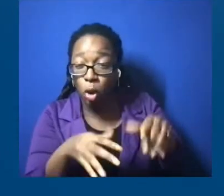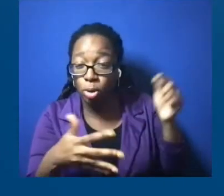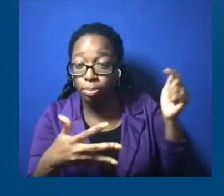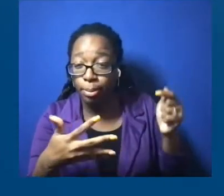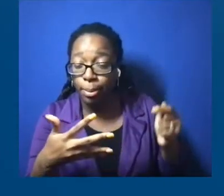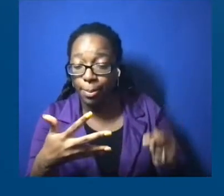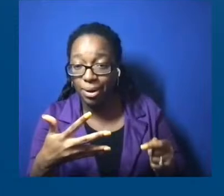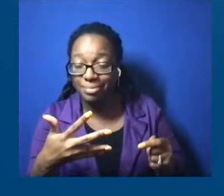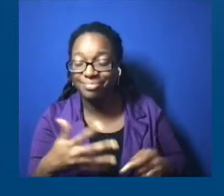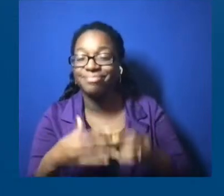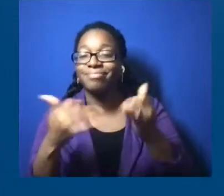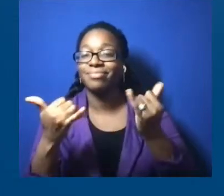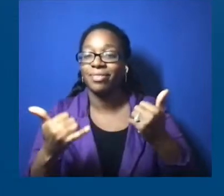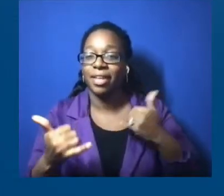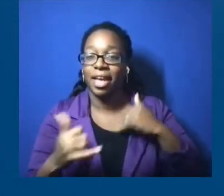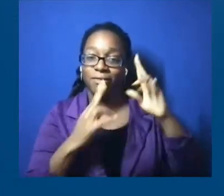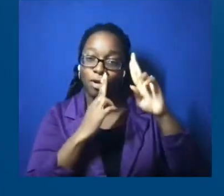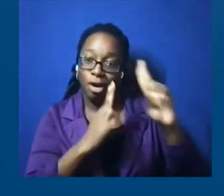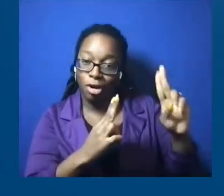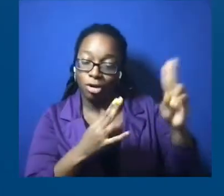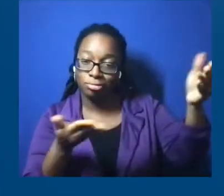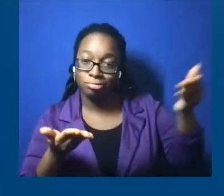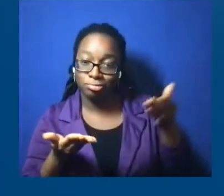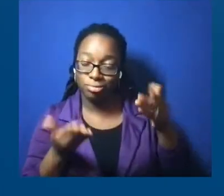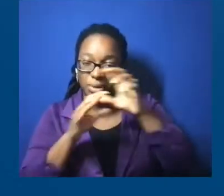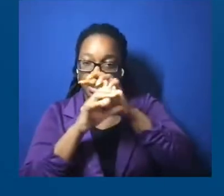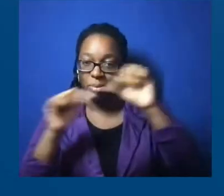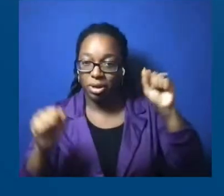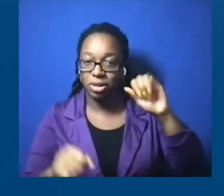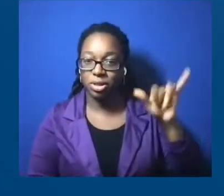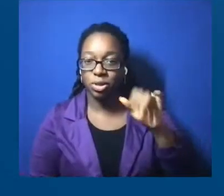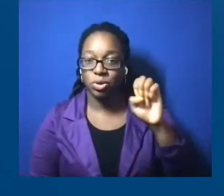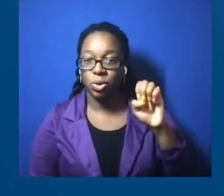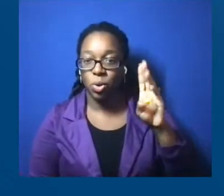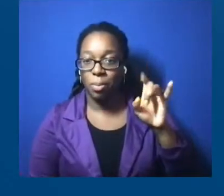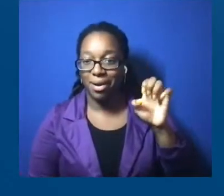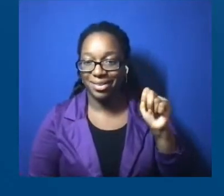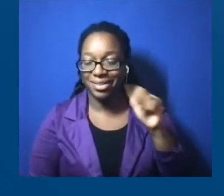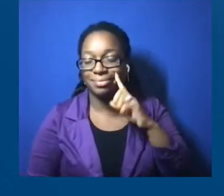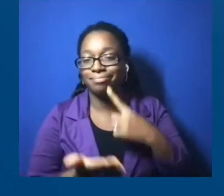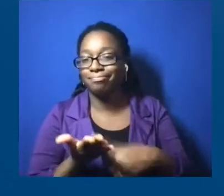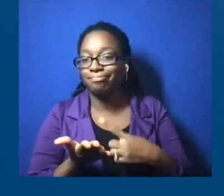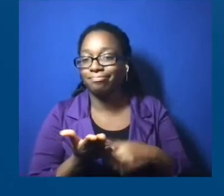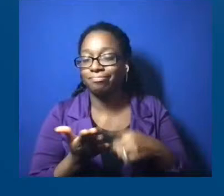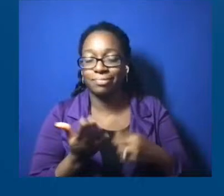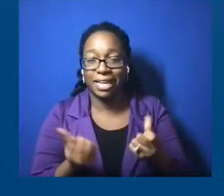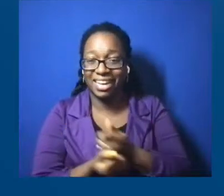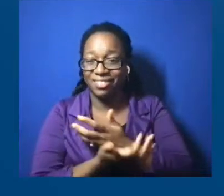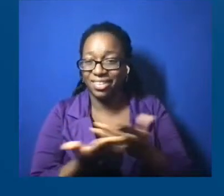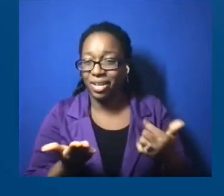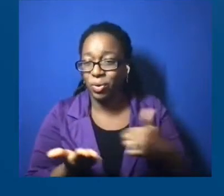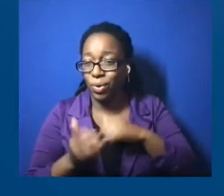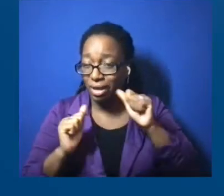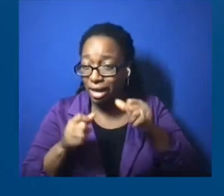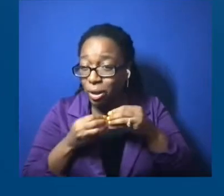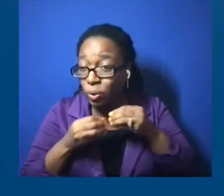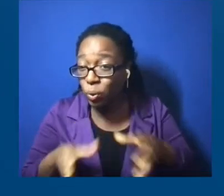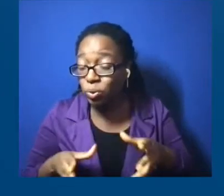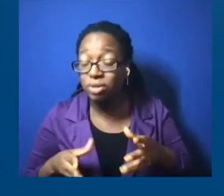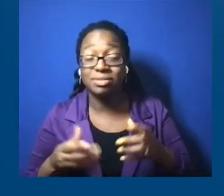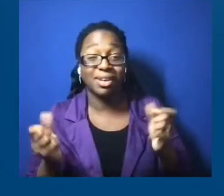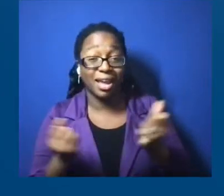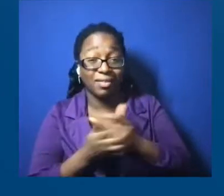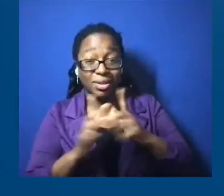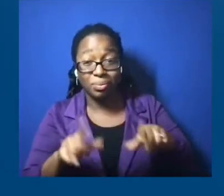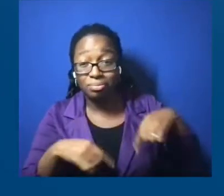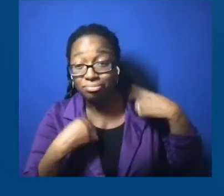great honor and a privilege to introduce President Joe Biden to speak directly about what's at stake in this upcoming election and the progress we've made in the last 2